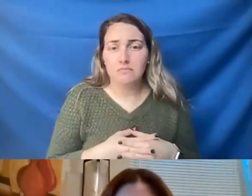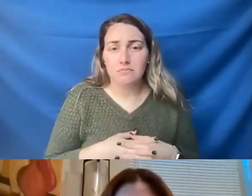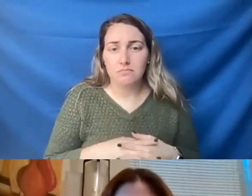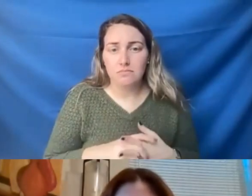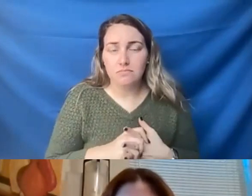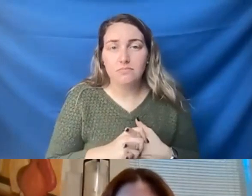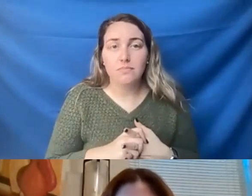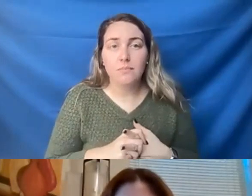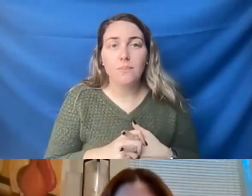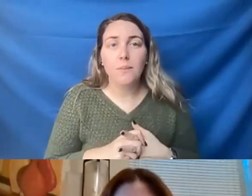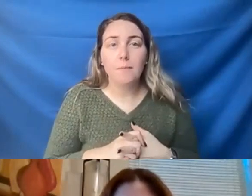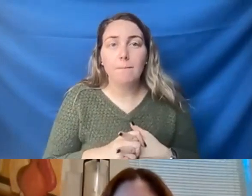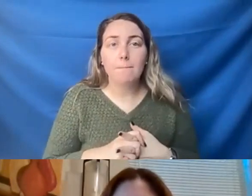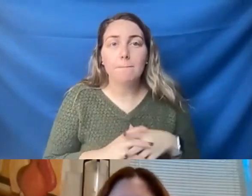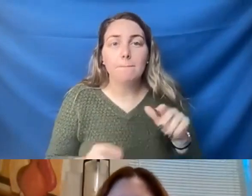All right.